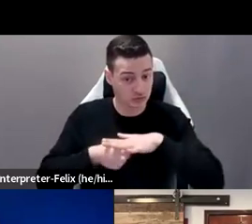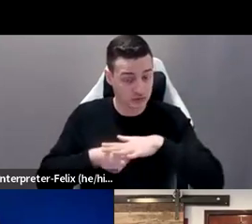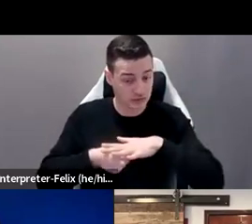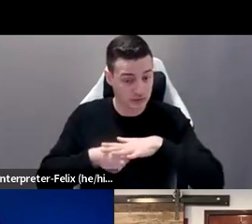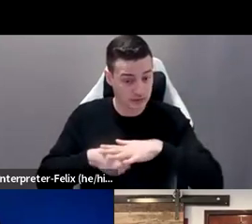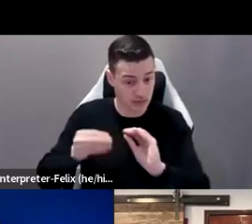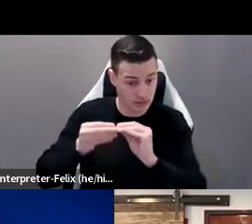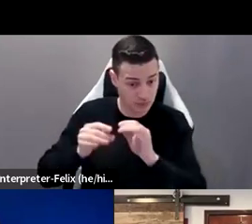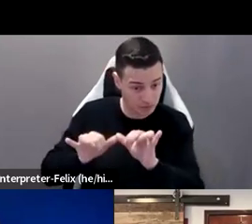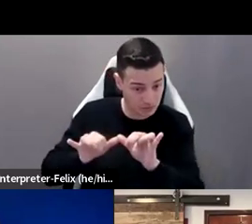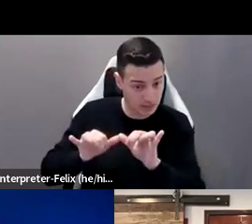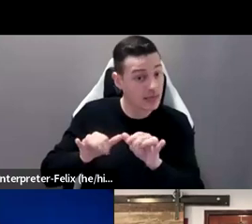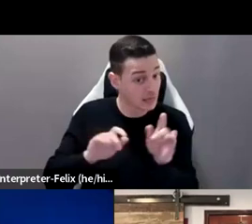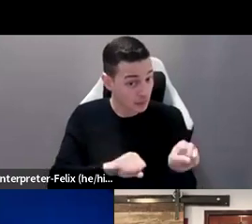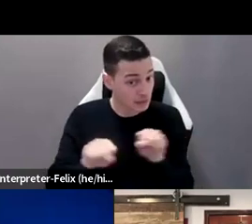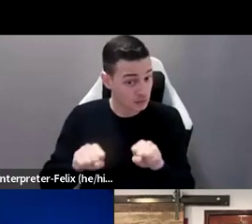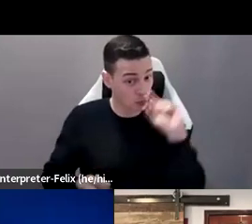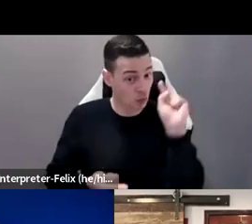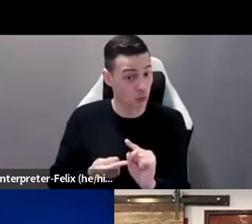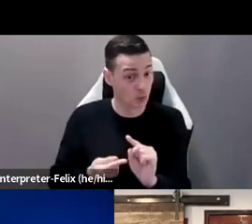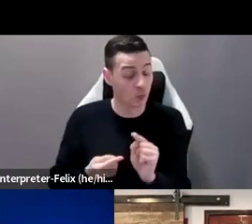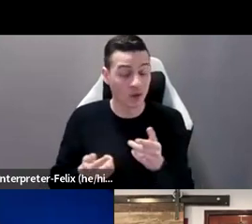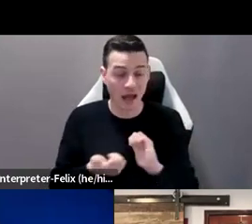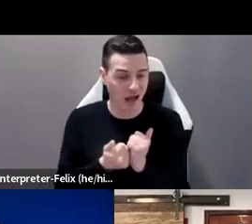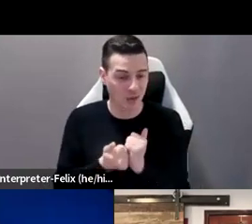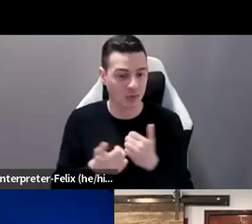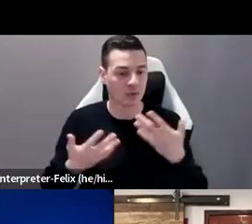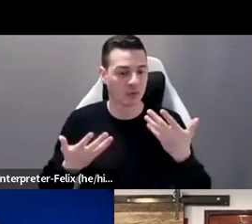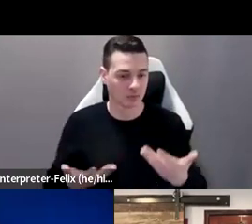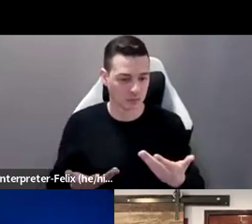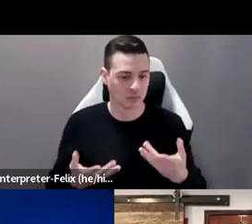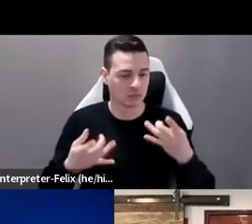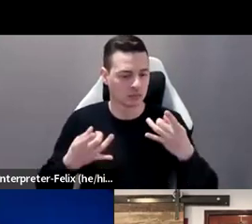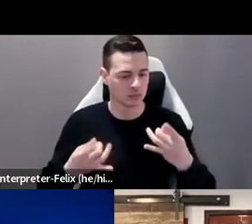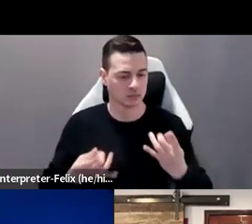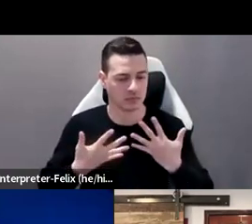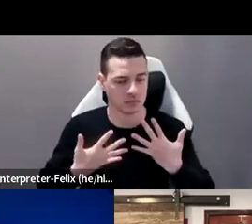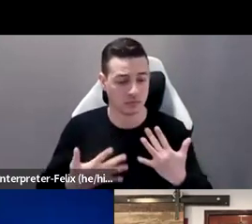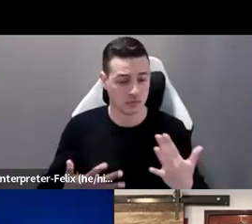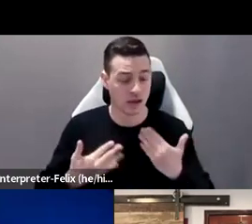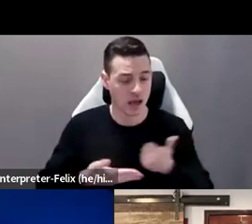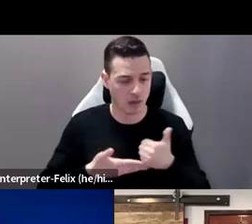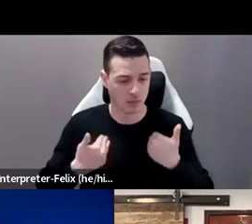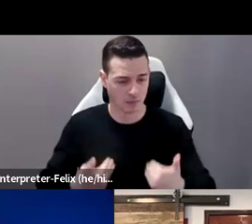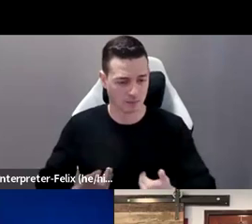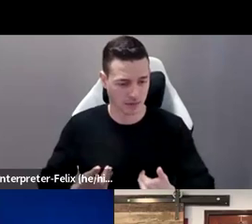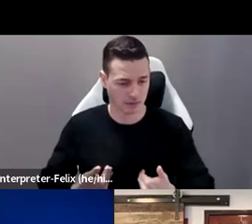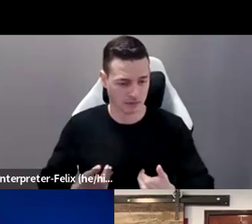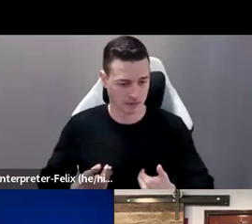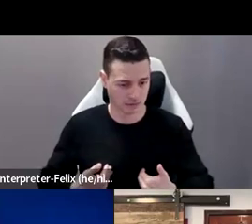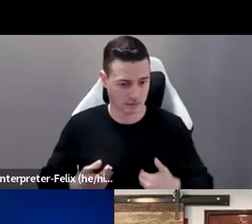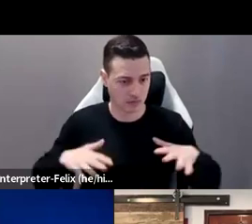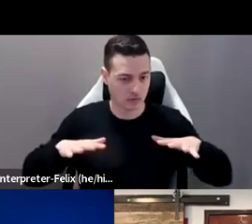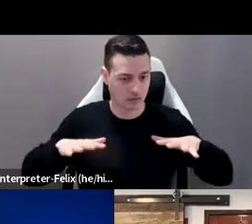load. And the way you do that is through relaxation, is through taking those deep breaths, helping your body